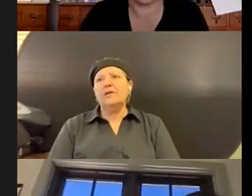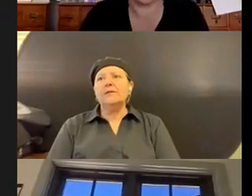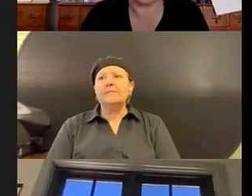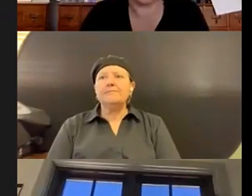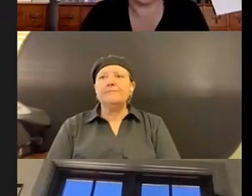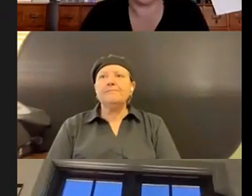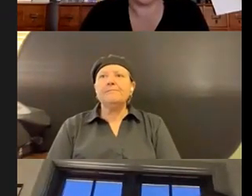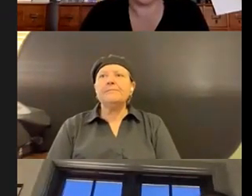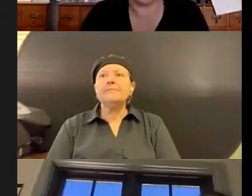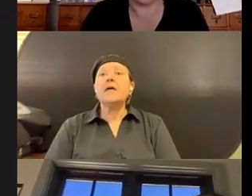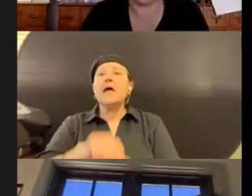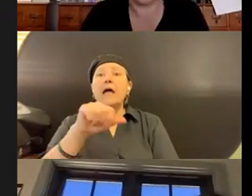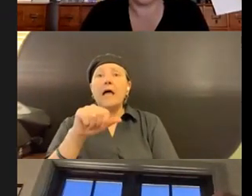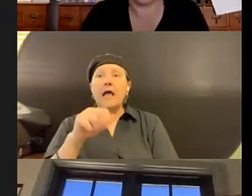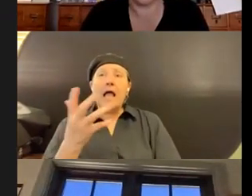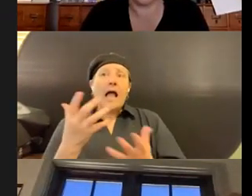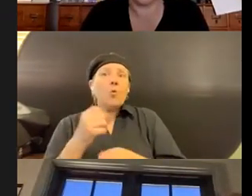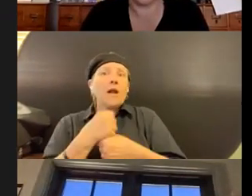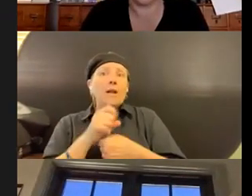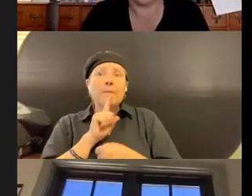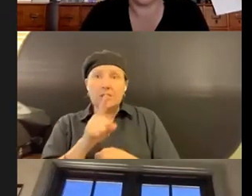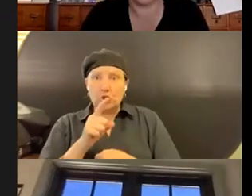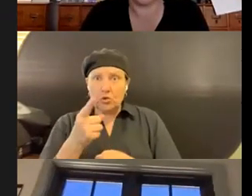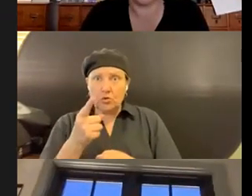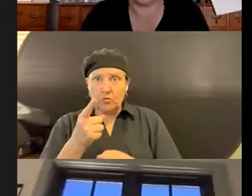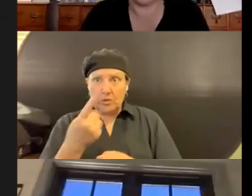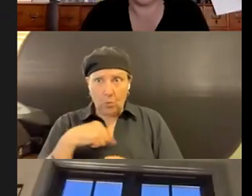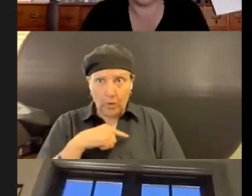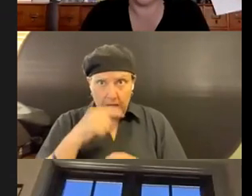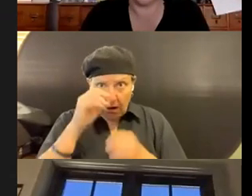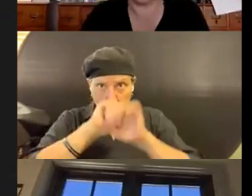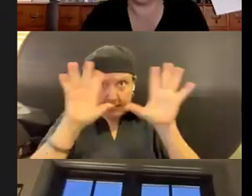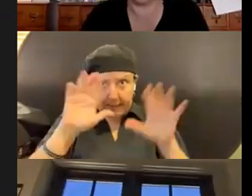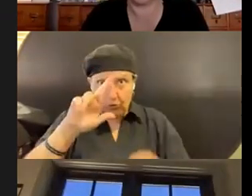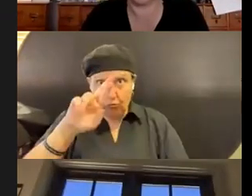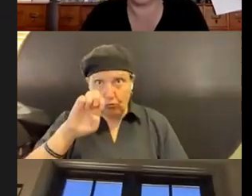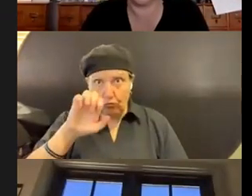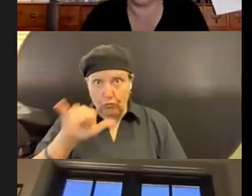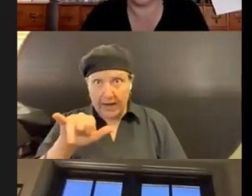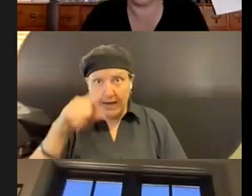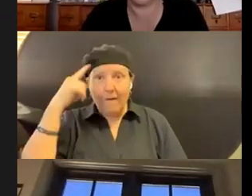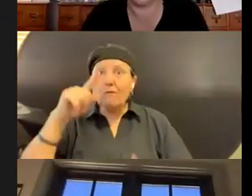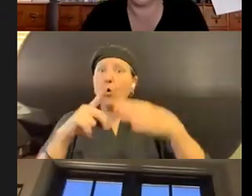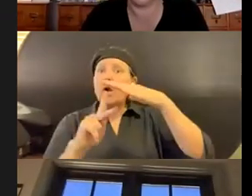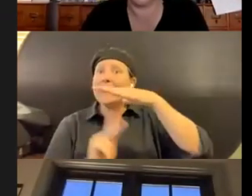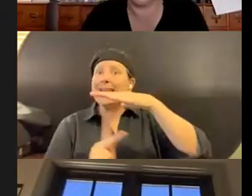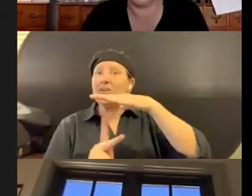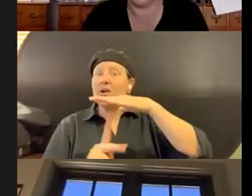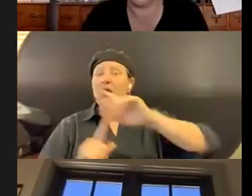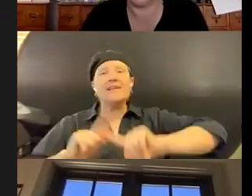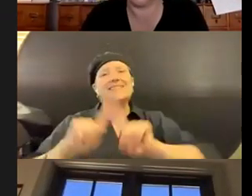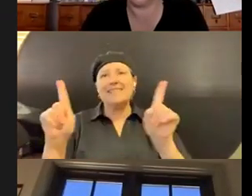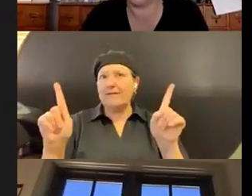All right, so I just want to make sure that we are clear that for kindergarten, it runs a little differently. We